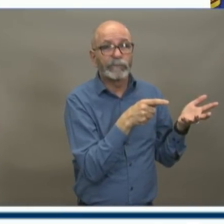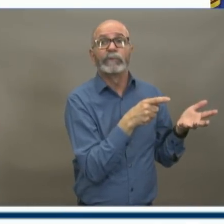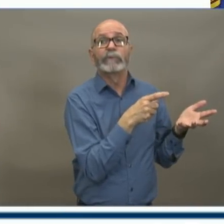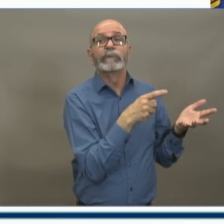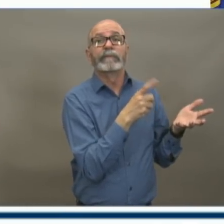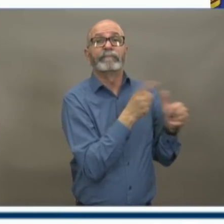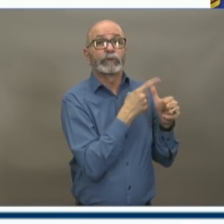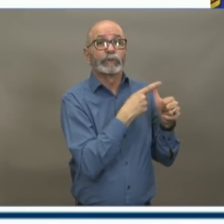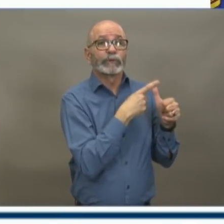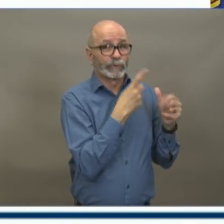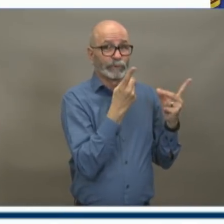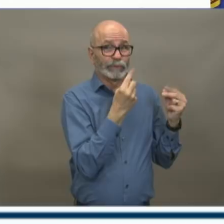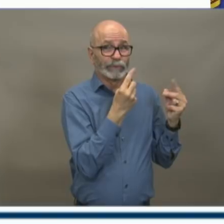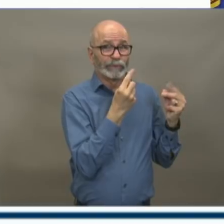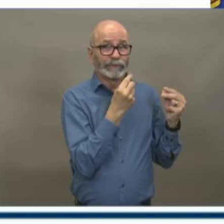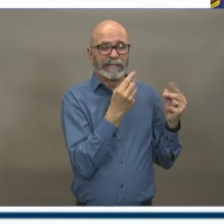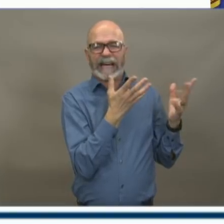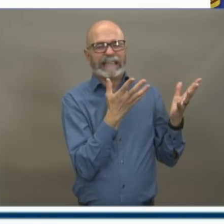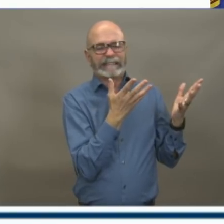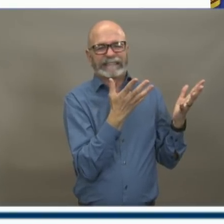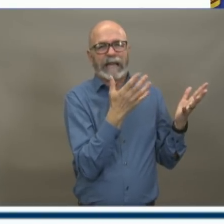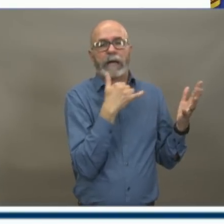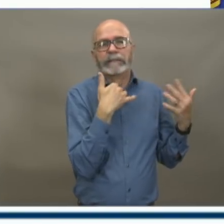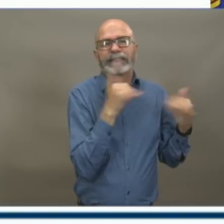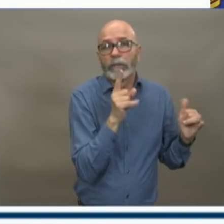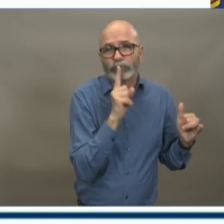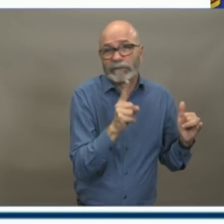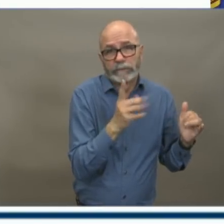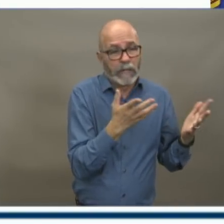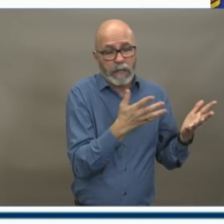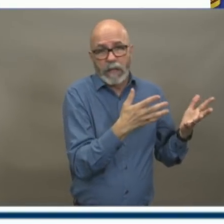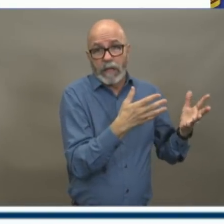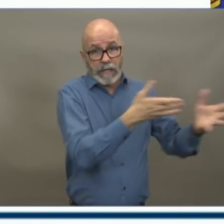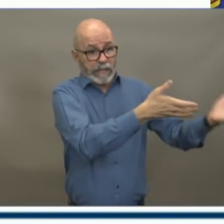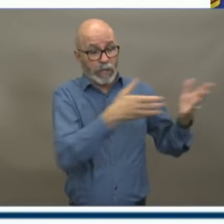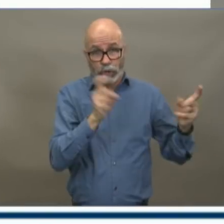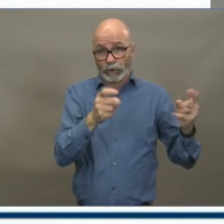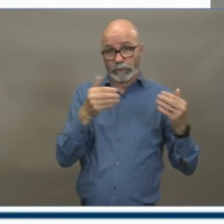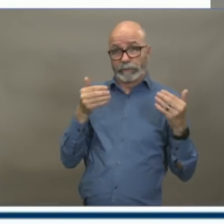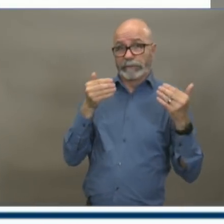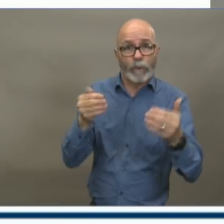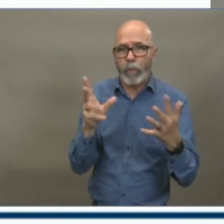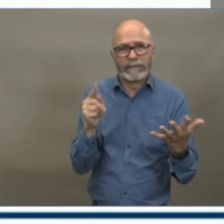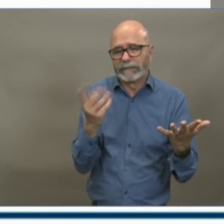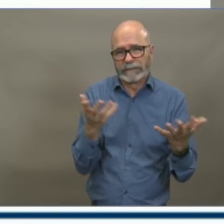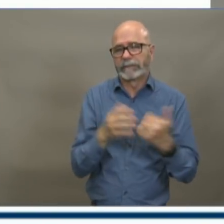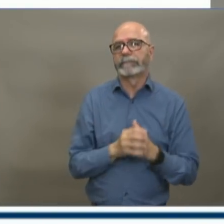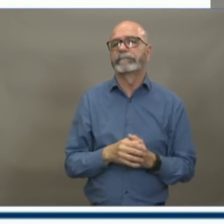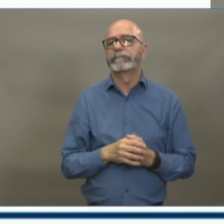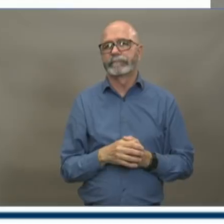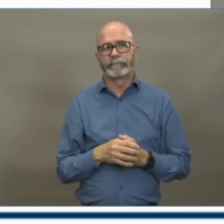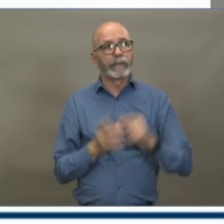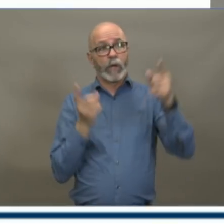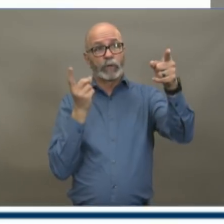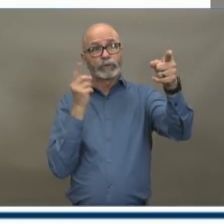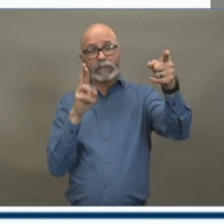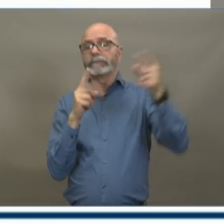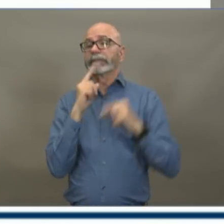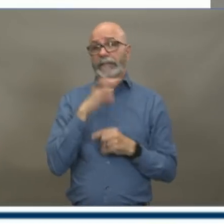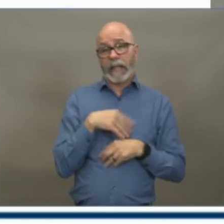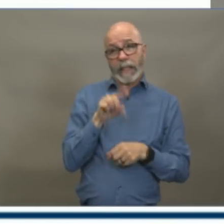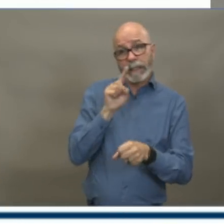supply? So I think we know we're not getting any Pfizer vaccine next week. The week after, we're getting